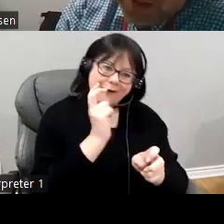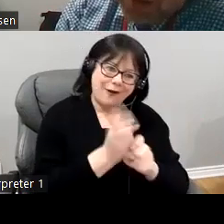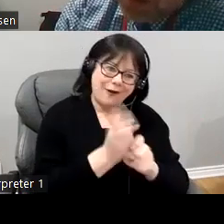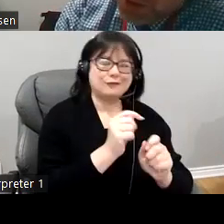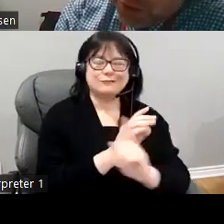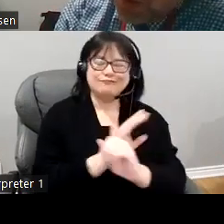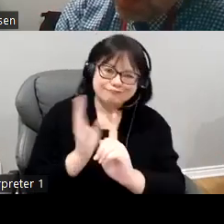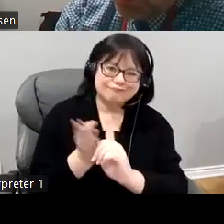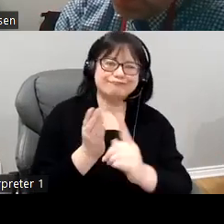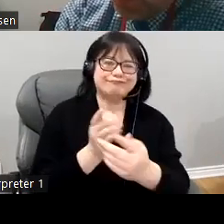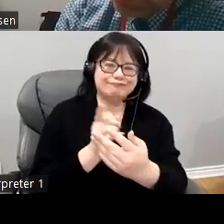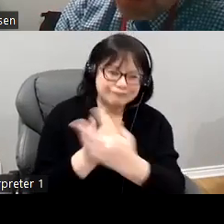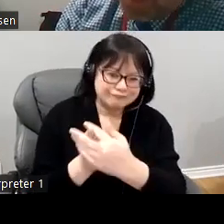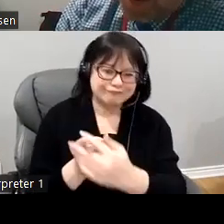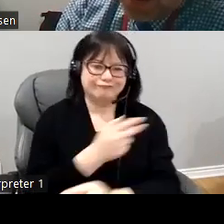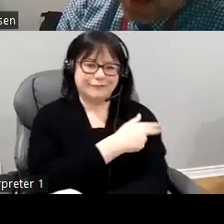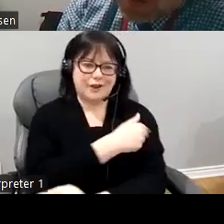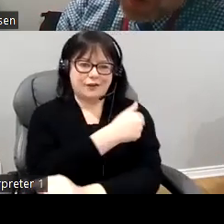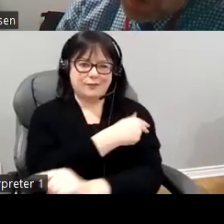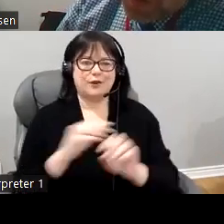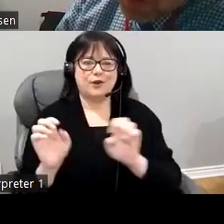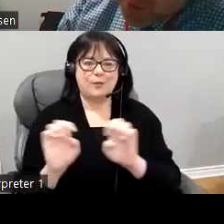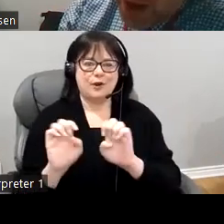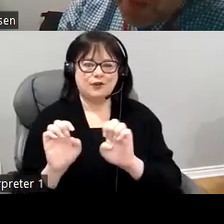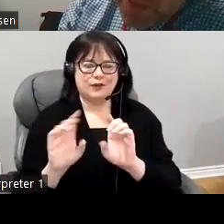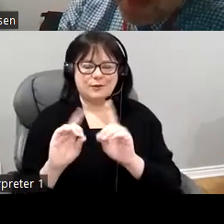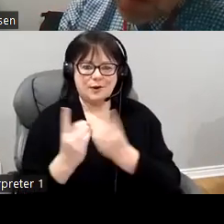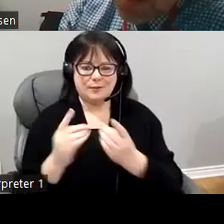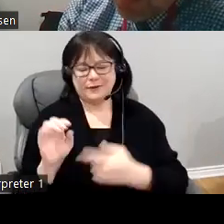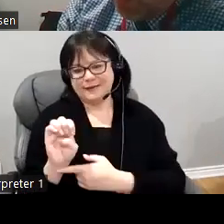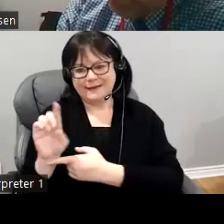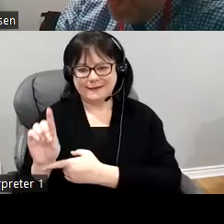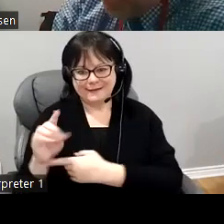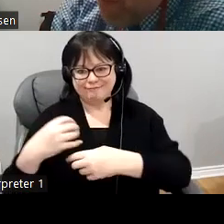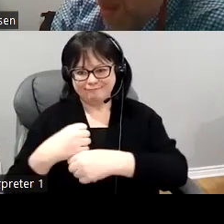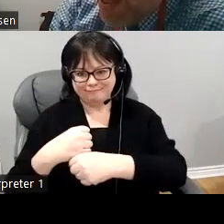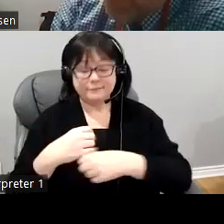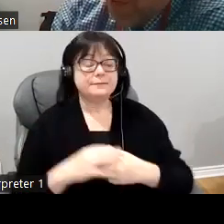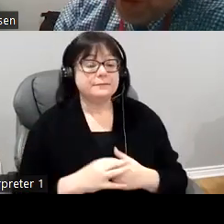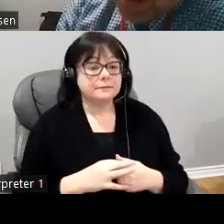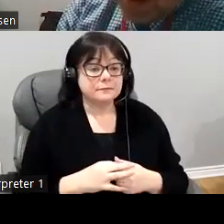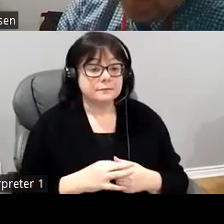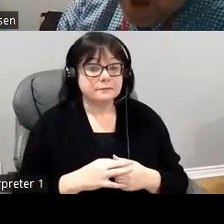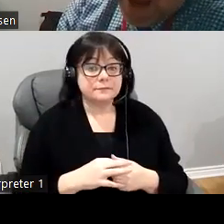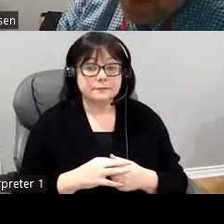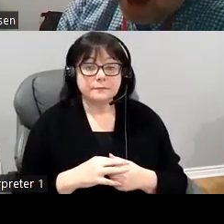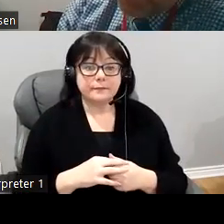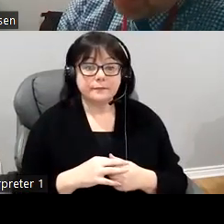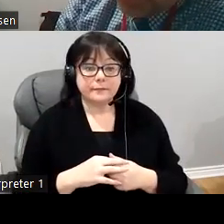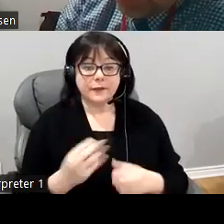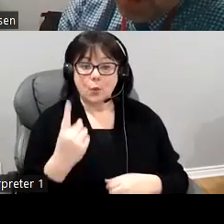effectively to the emergency department and hospital. And so one of the things, or rather the main focus of